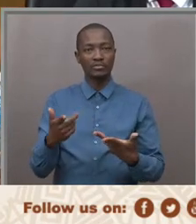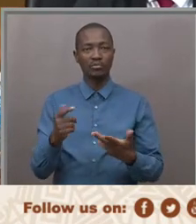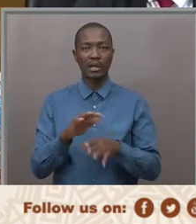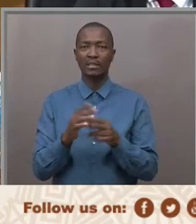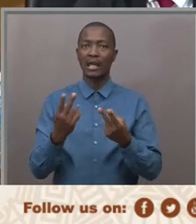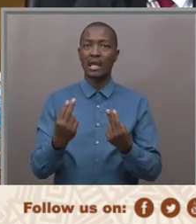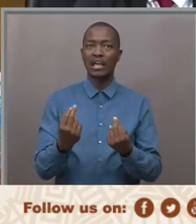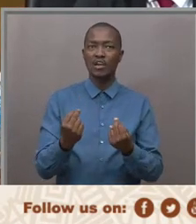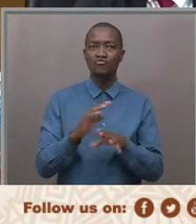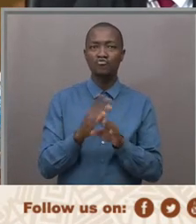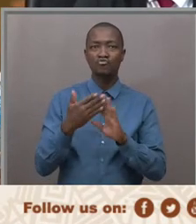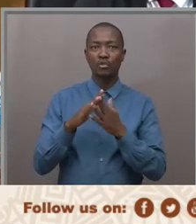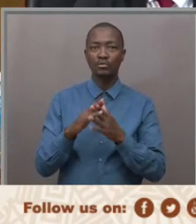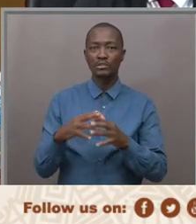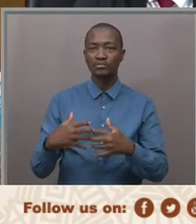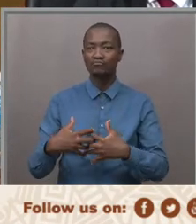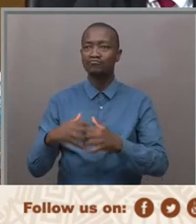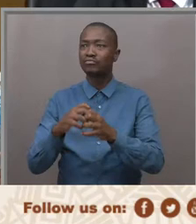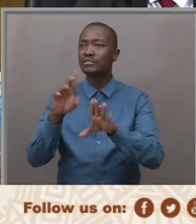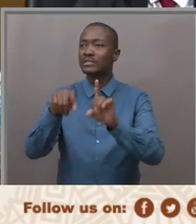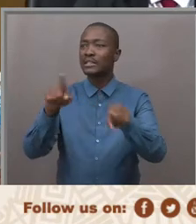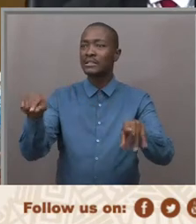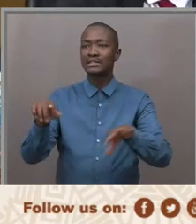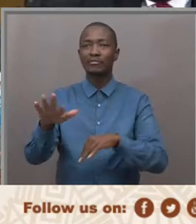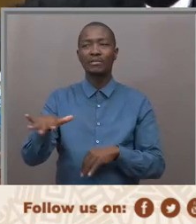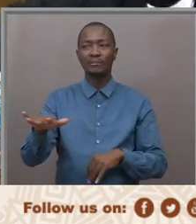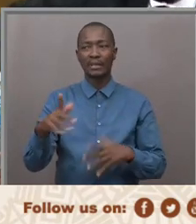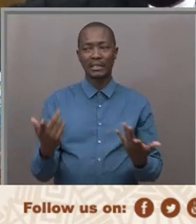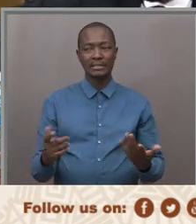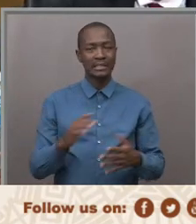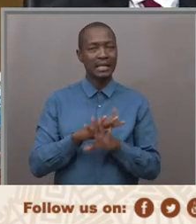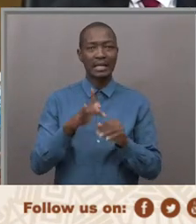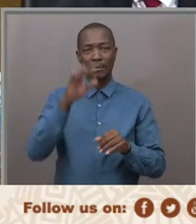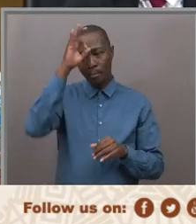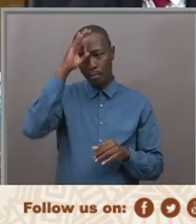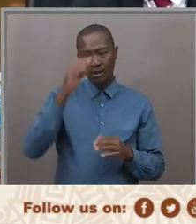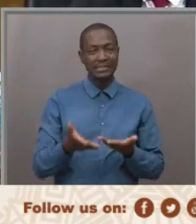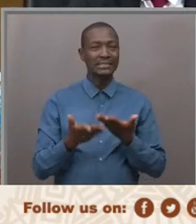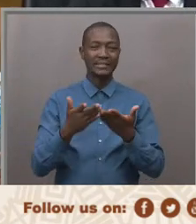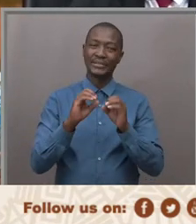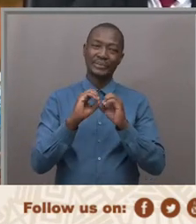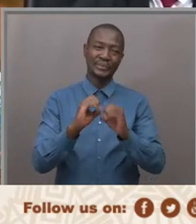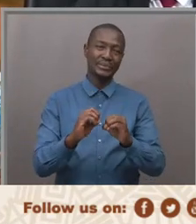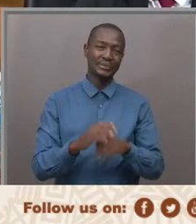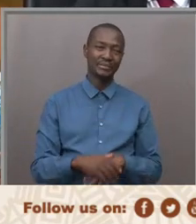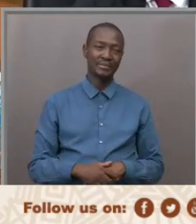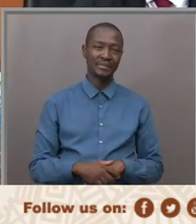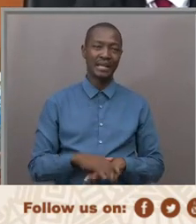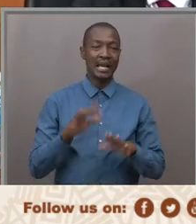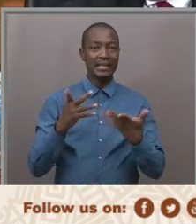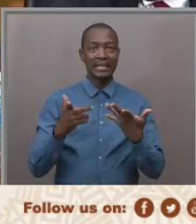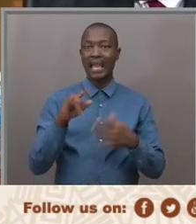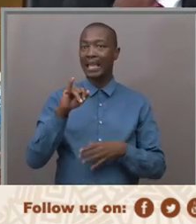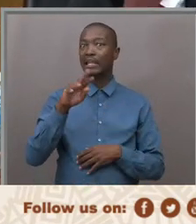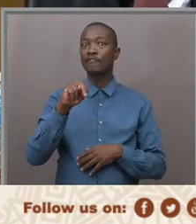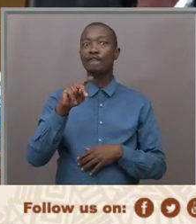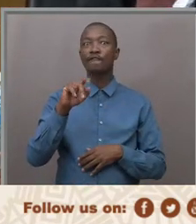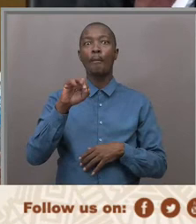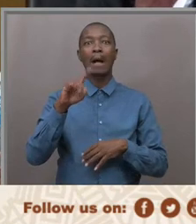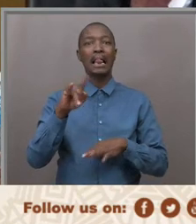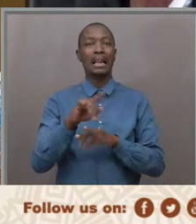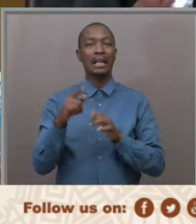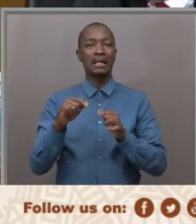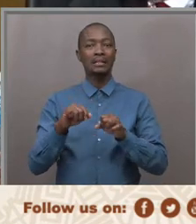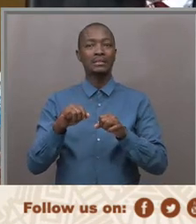communities emerging in different places and there are no police services in those areas. There are informal settlements that are difficult